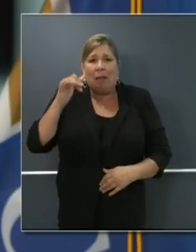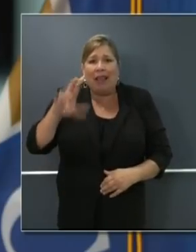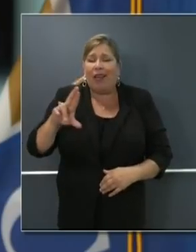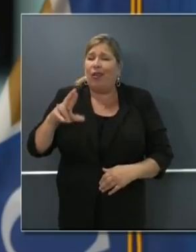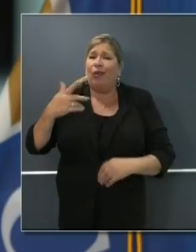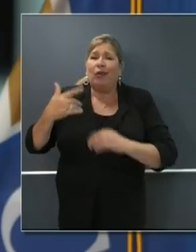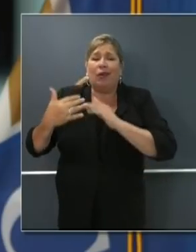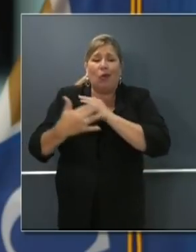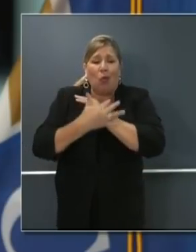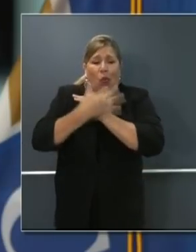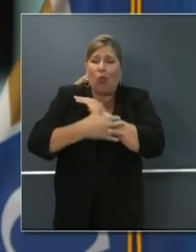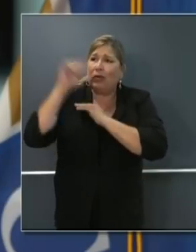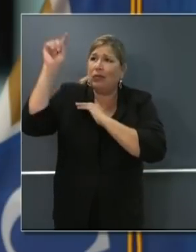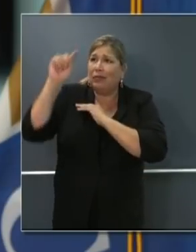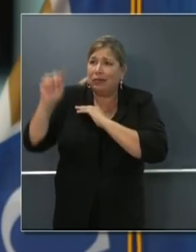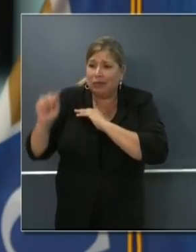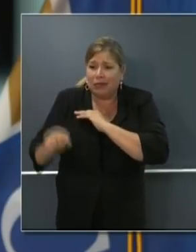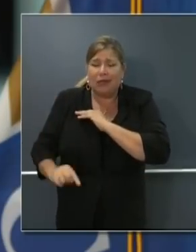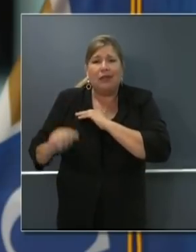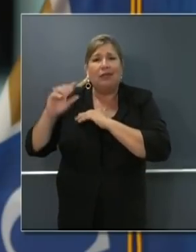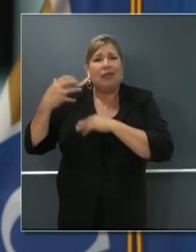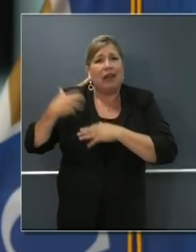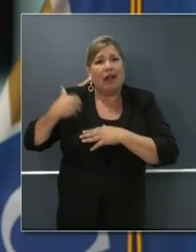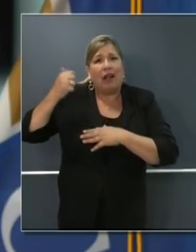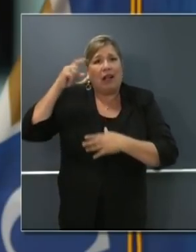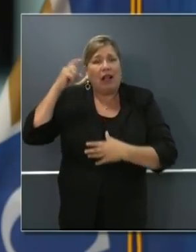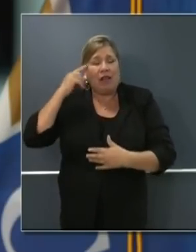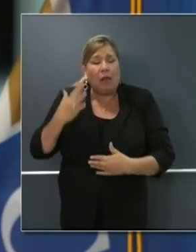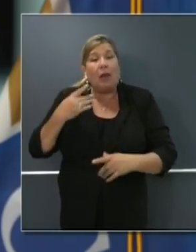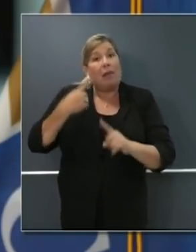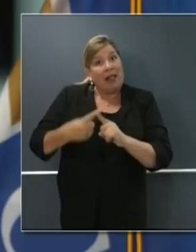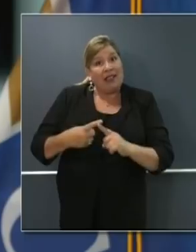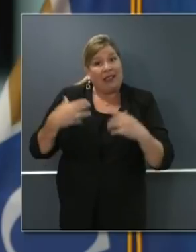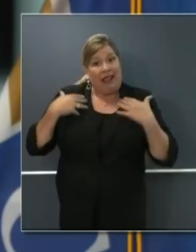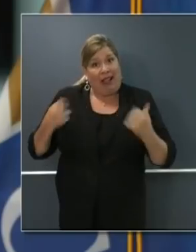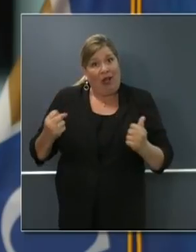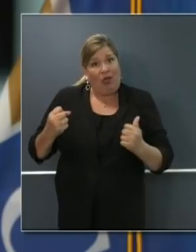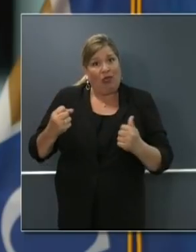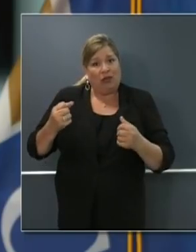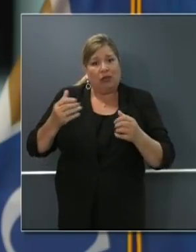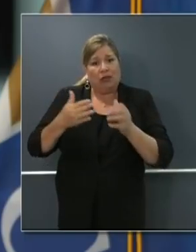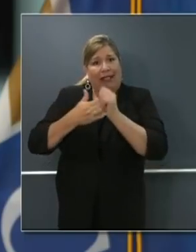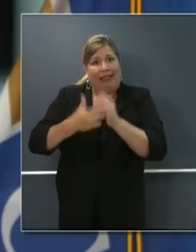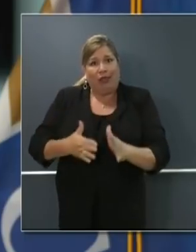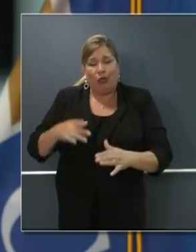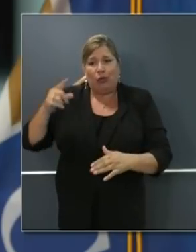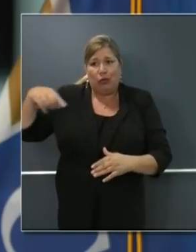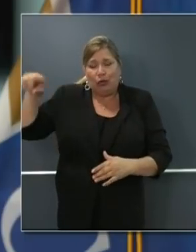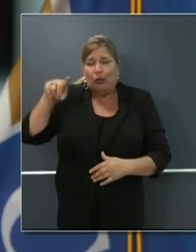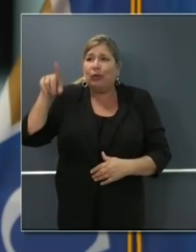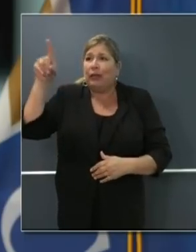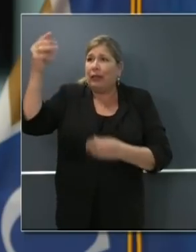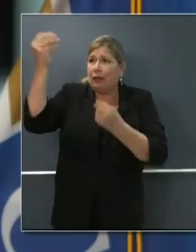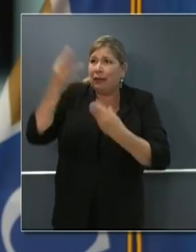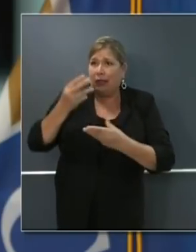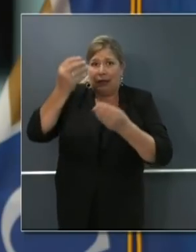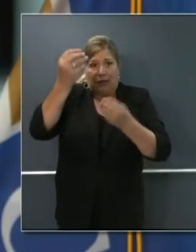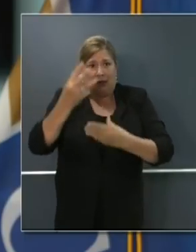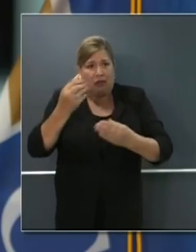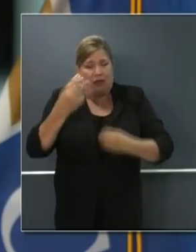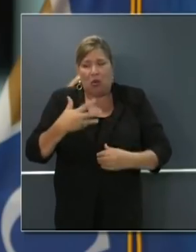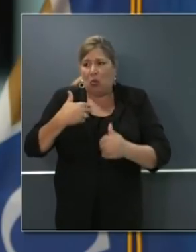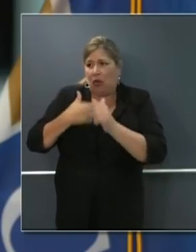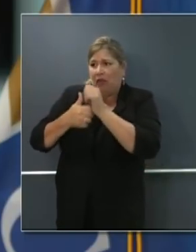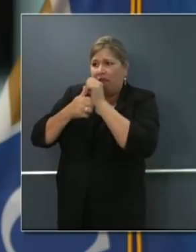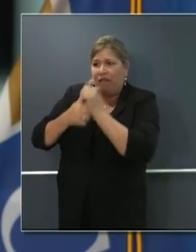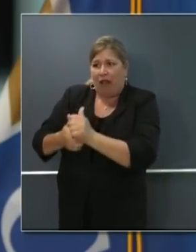the state, elected officials, but more important than anything else, health officials, guided by their determination, their decision-making. So we've been